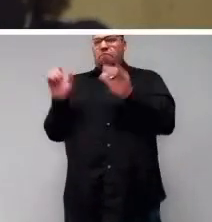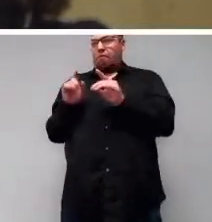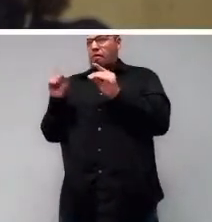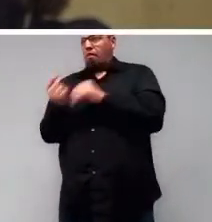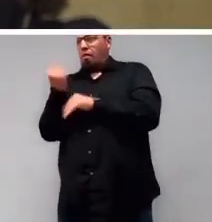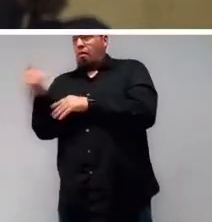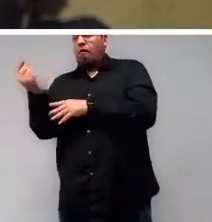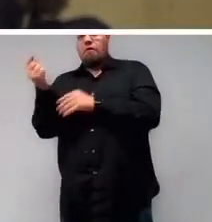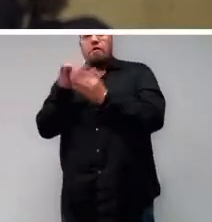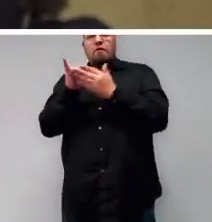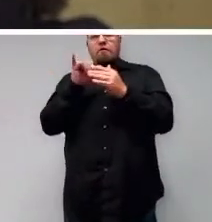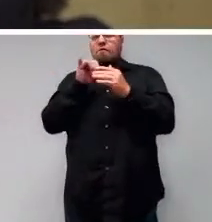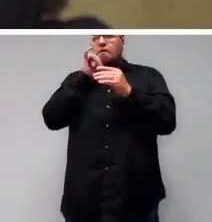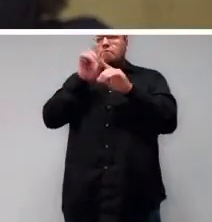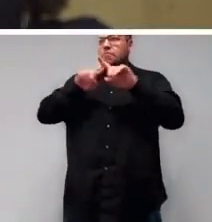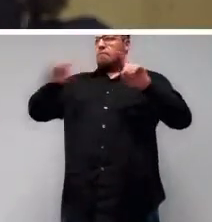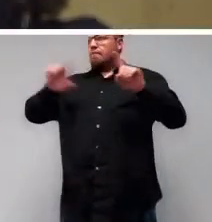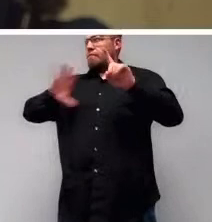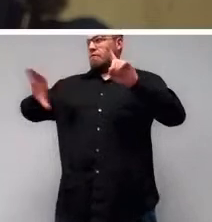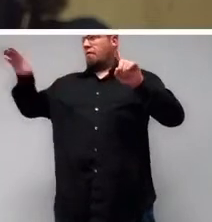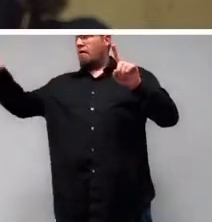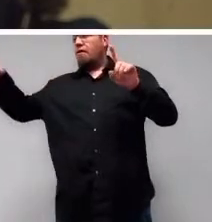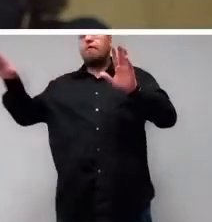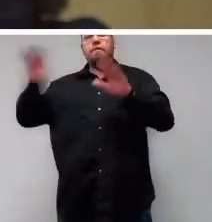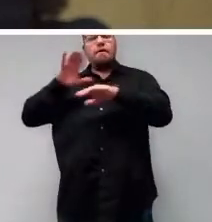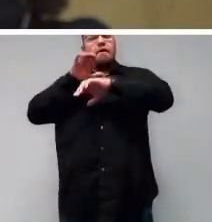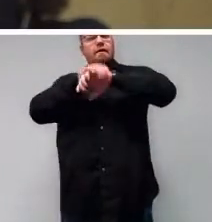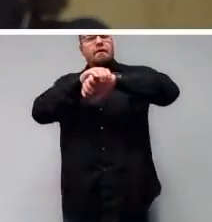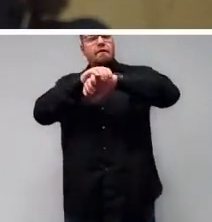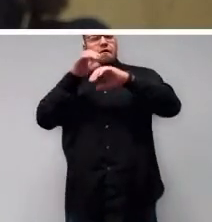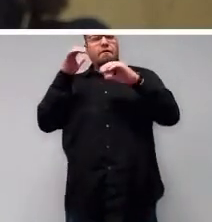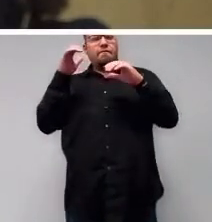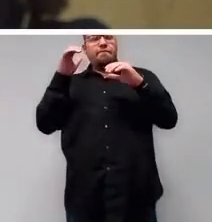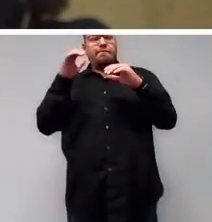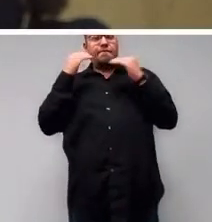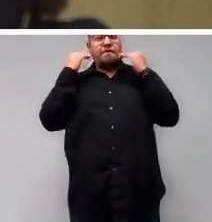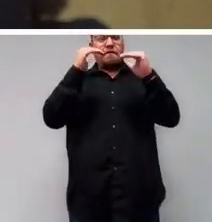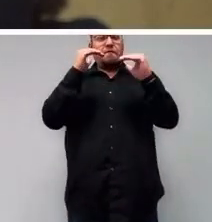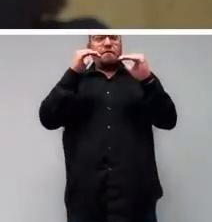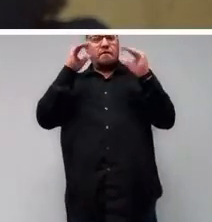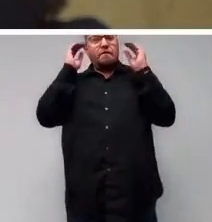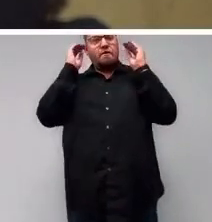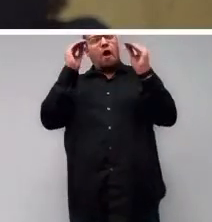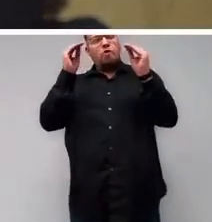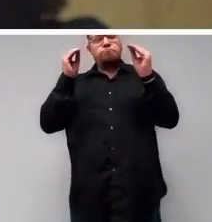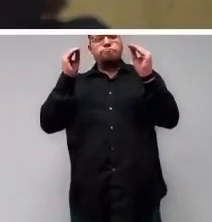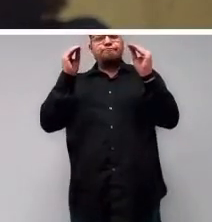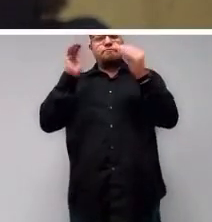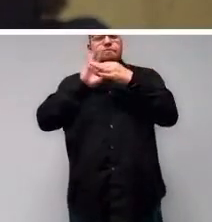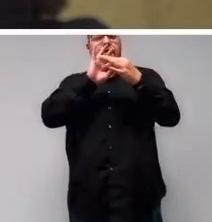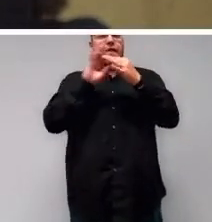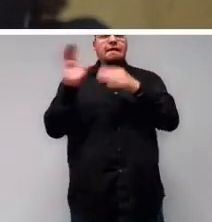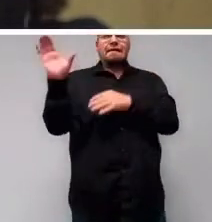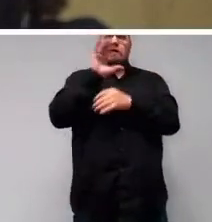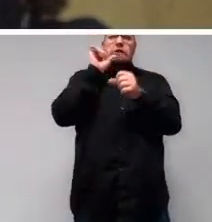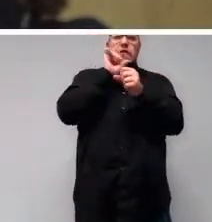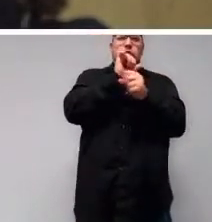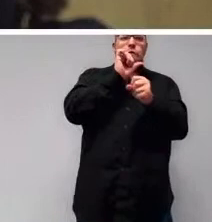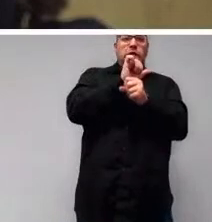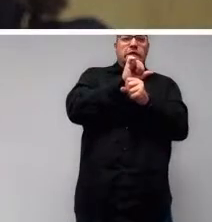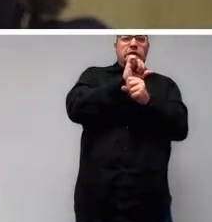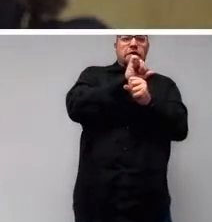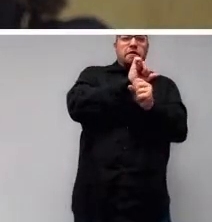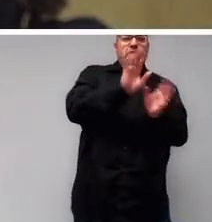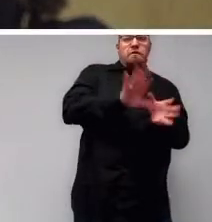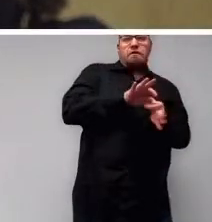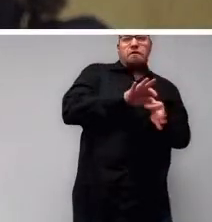reading Beowulf. Their English standards are taught through the lens of their industry. And then each program is paired with one other core